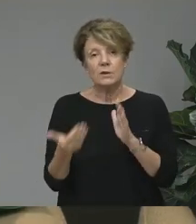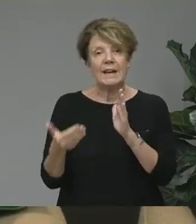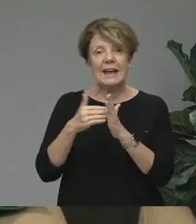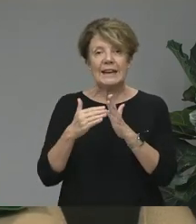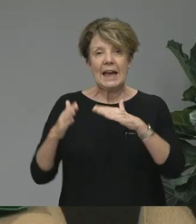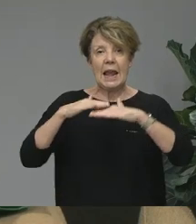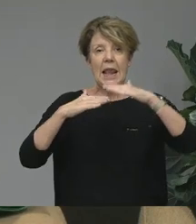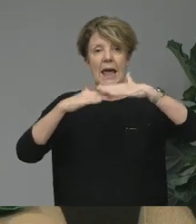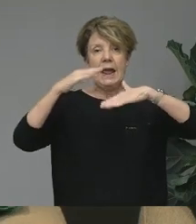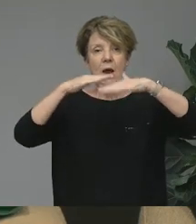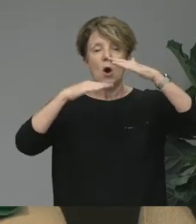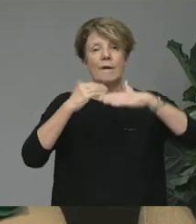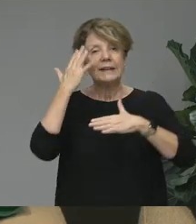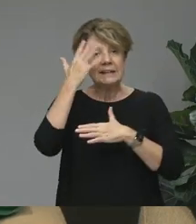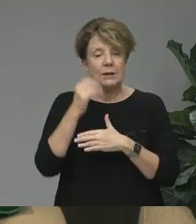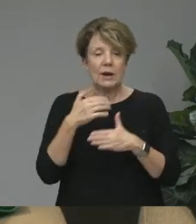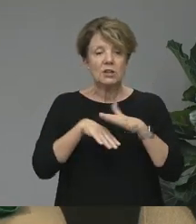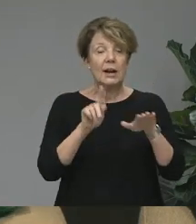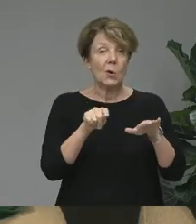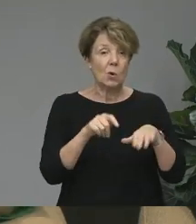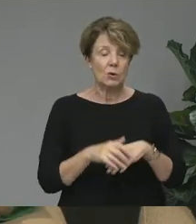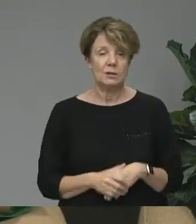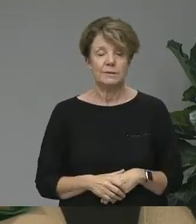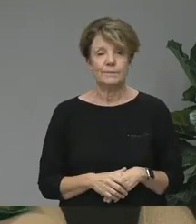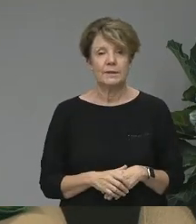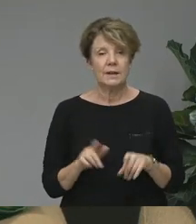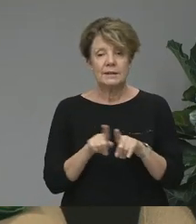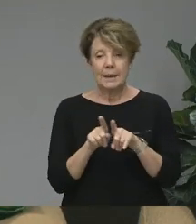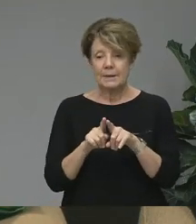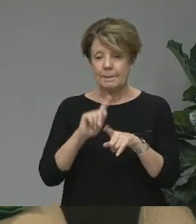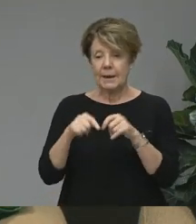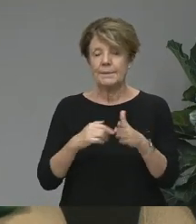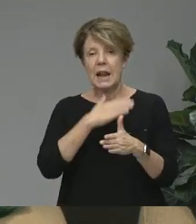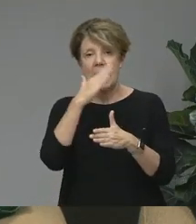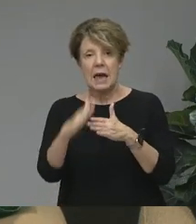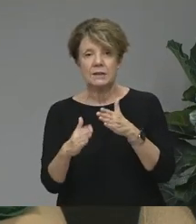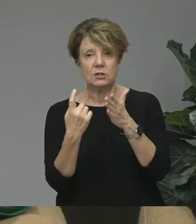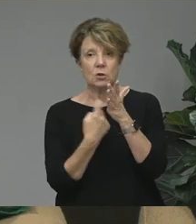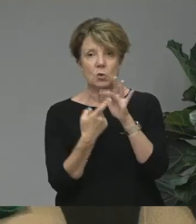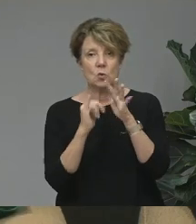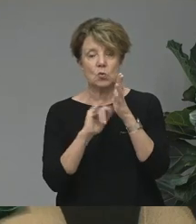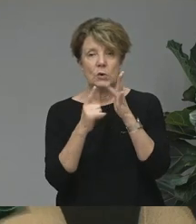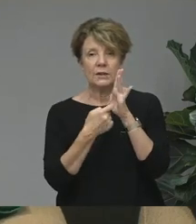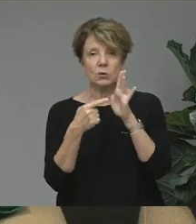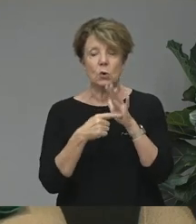layer of consideration in a court as the last resort, and